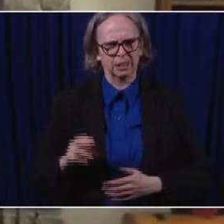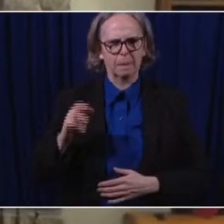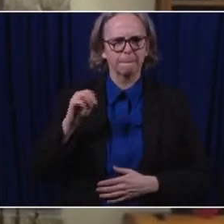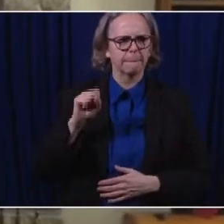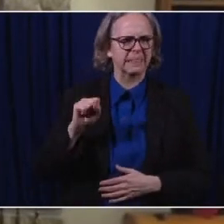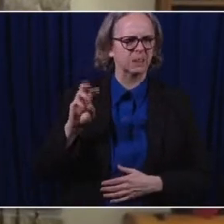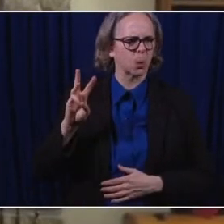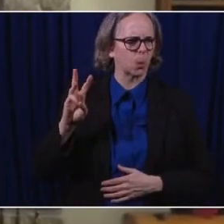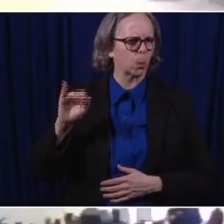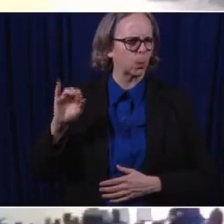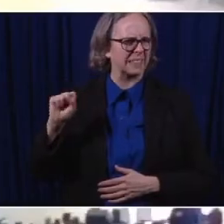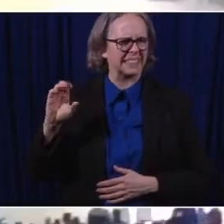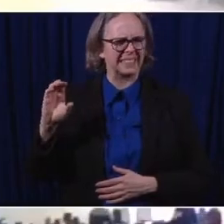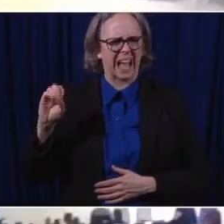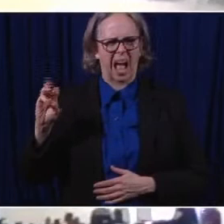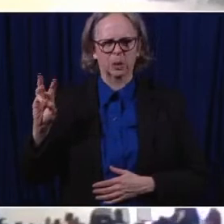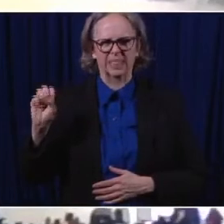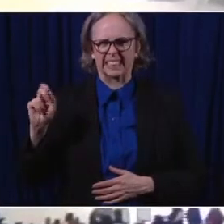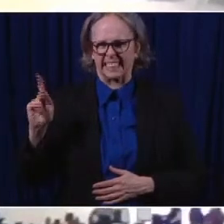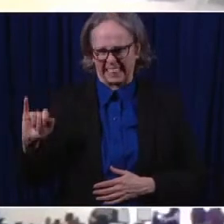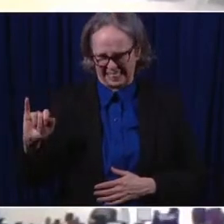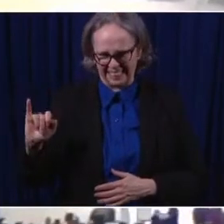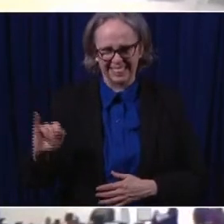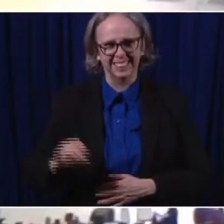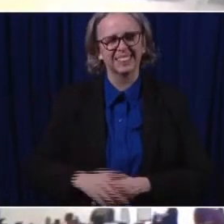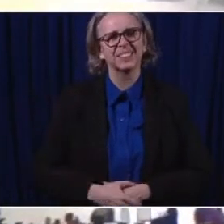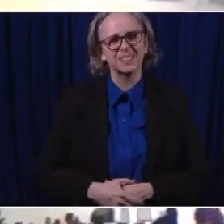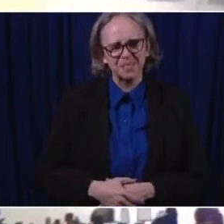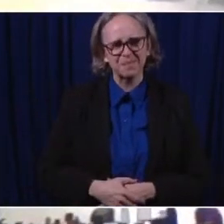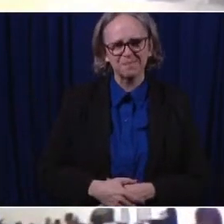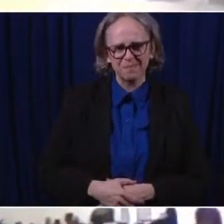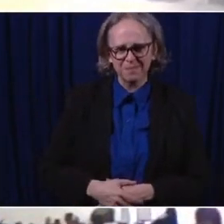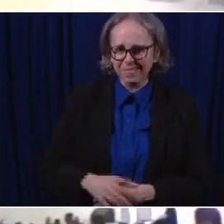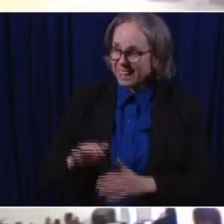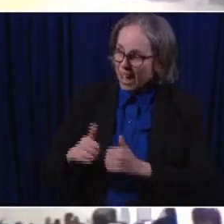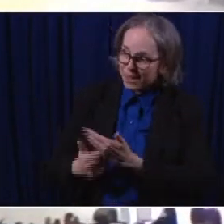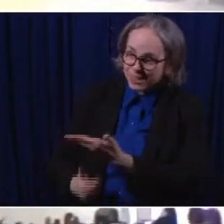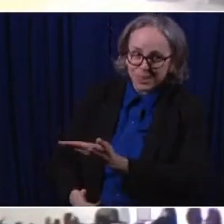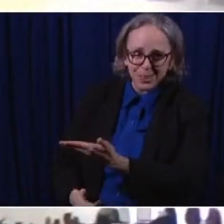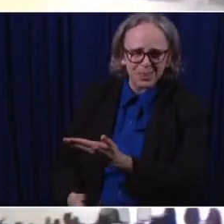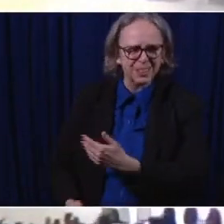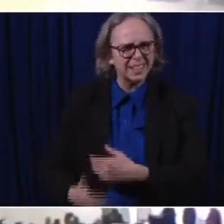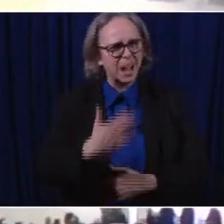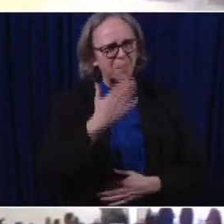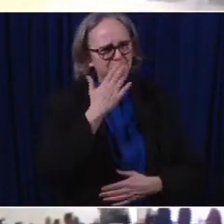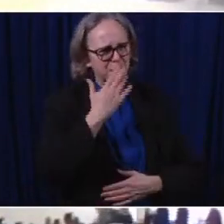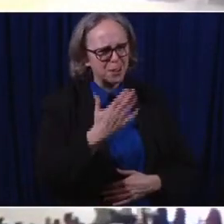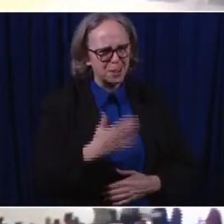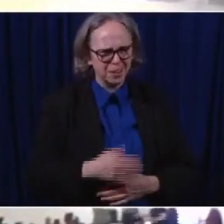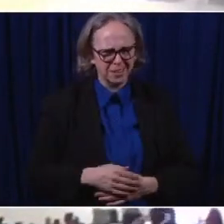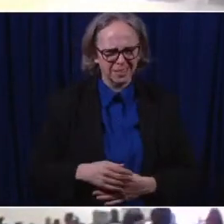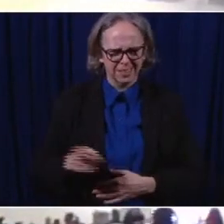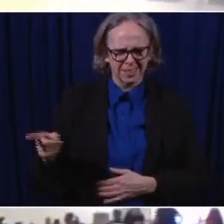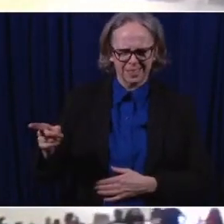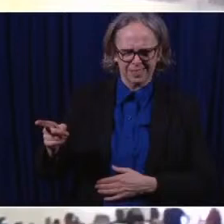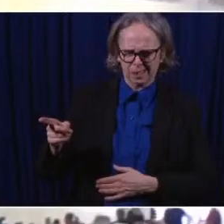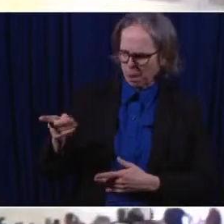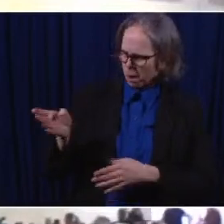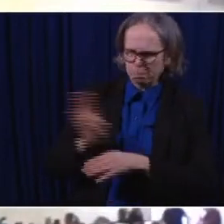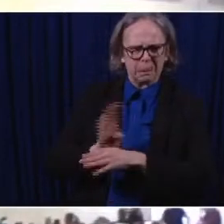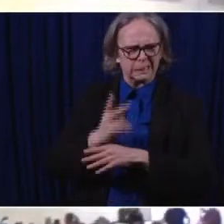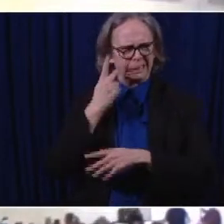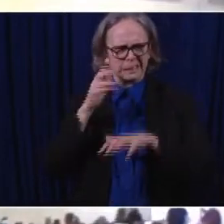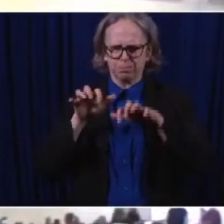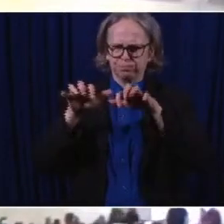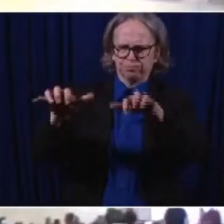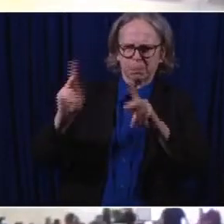doing? Just fine, Governor. Thank you. Looks like a lot's going on behind you. Tell us what we're seeing back there. We do. This